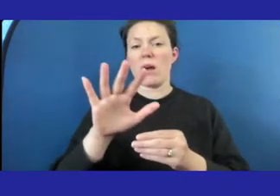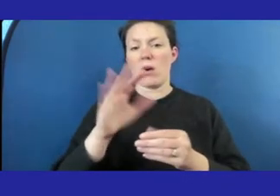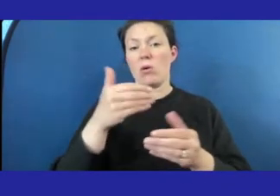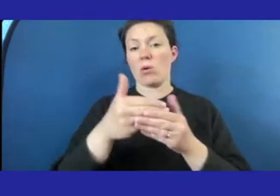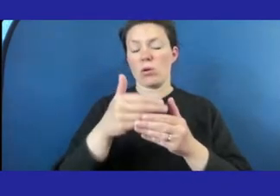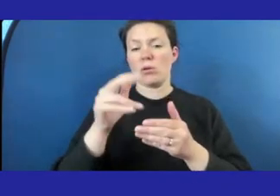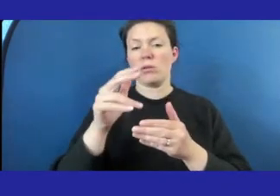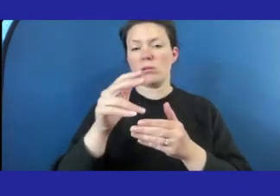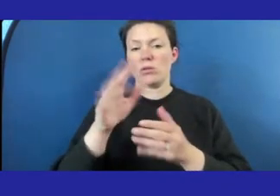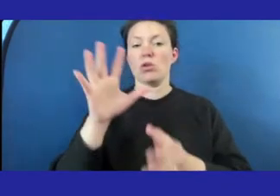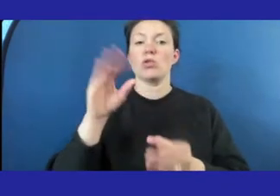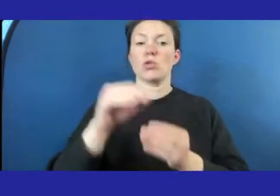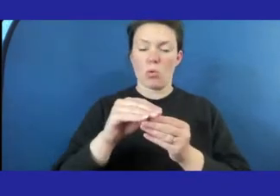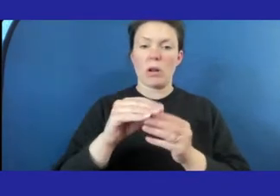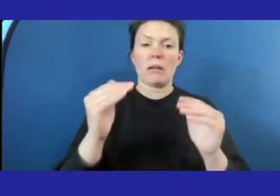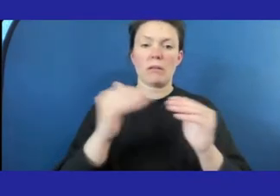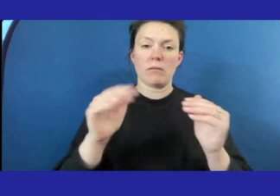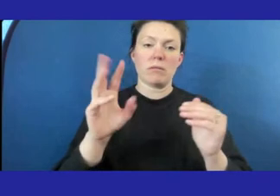totaling to